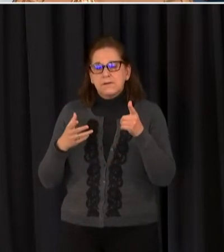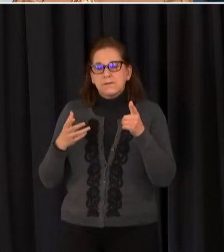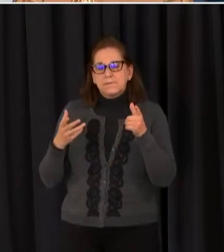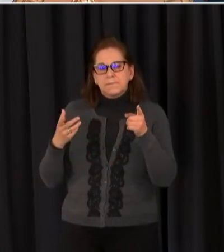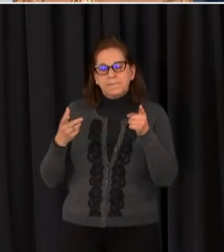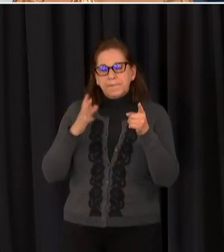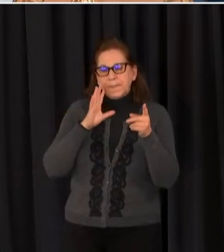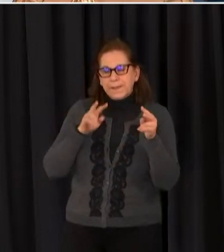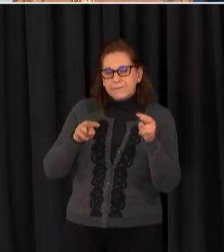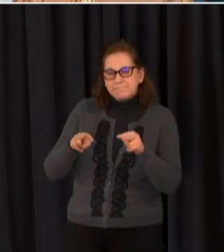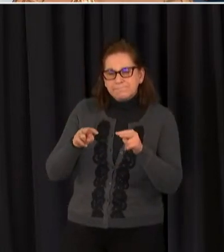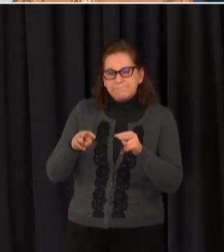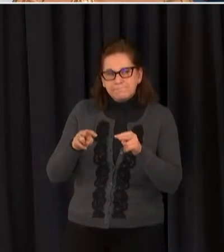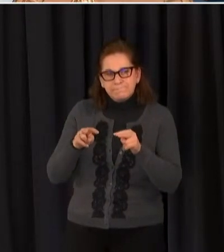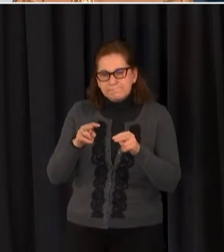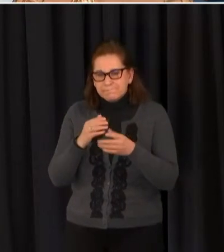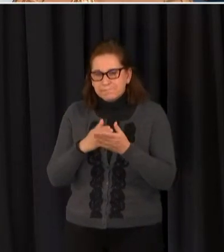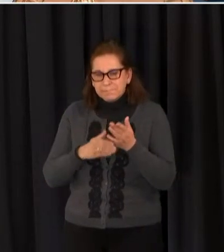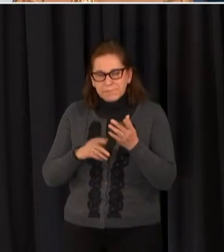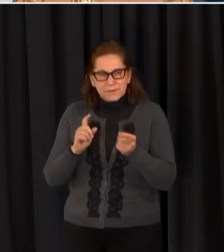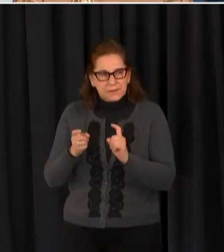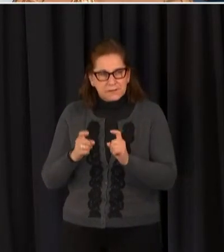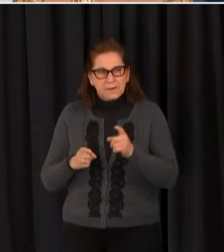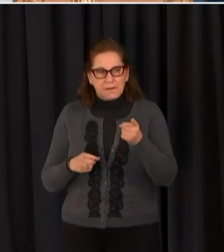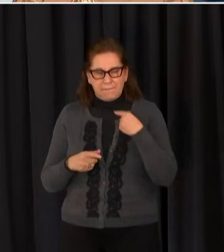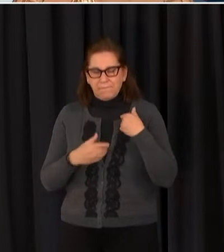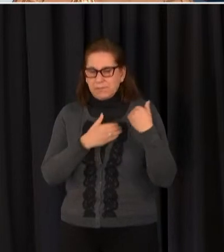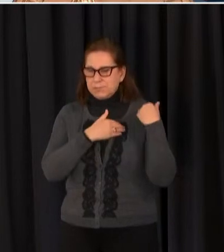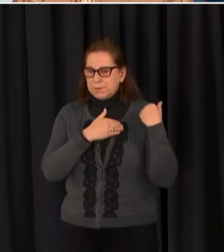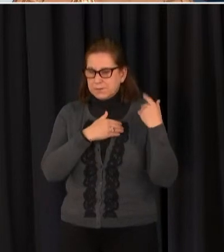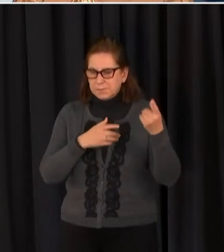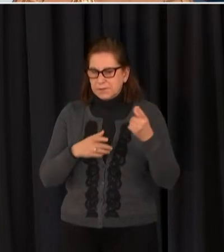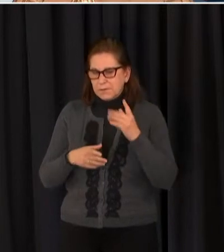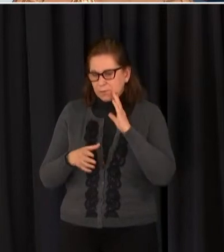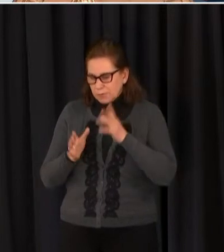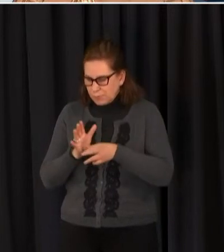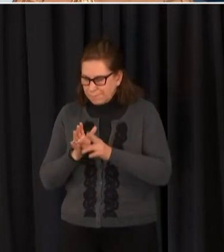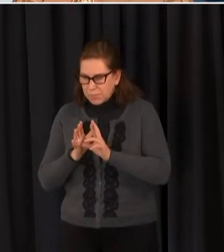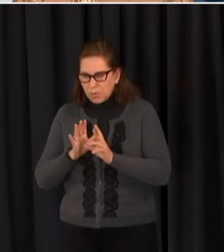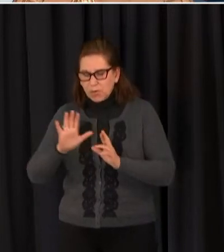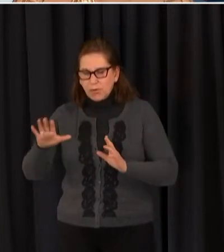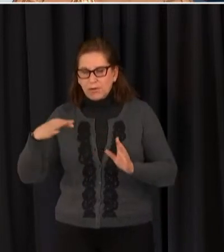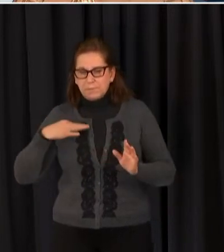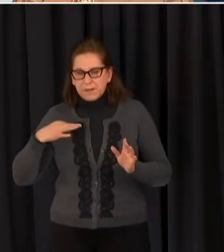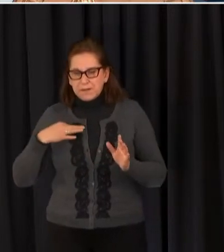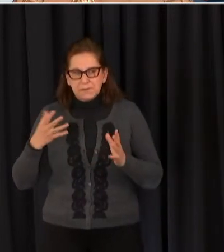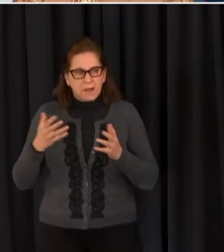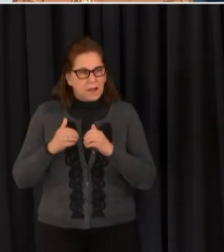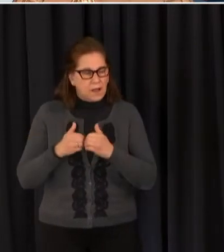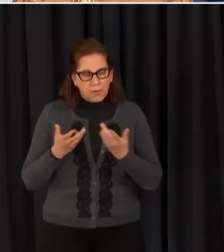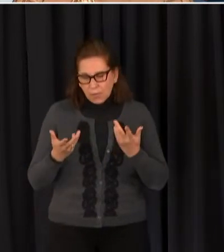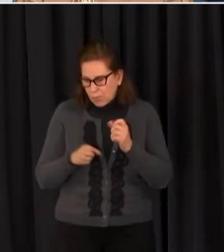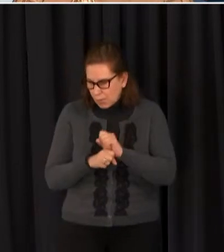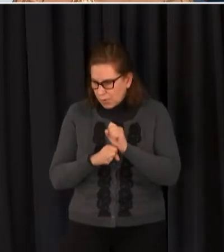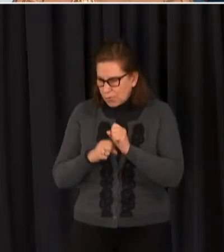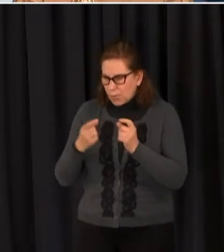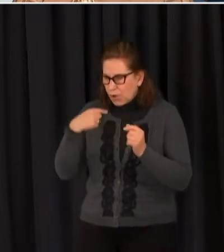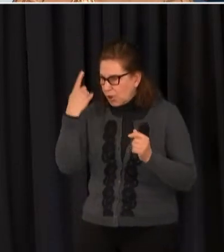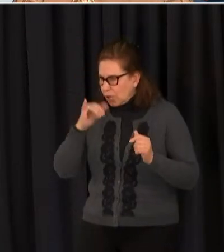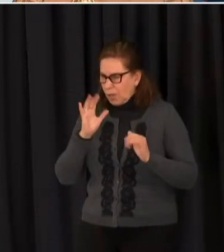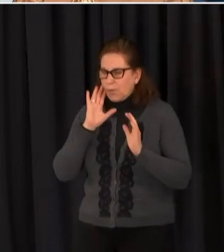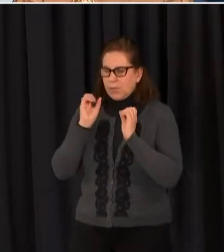HCMA has some that we have reviewed and will be responding